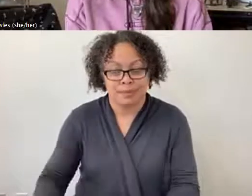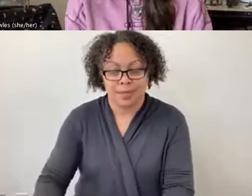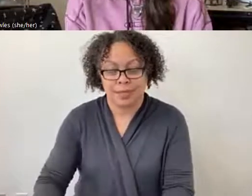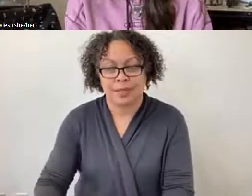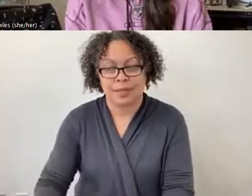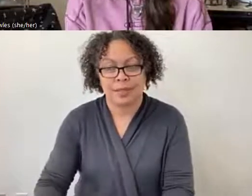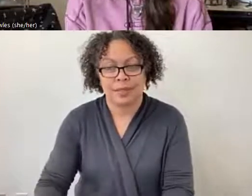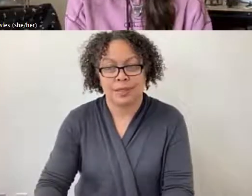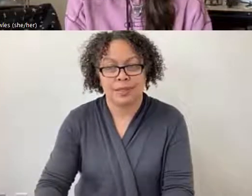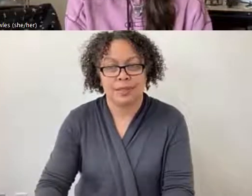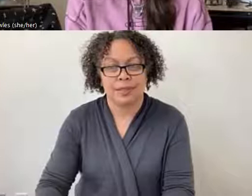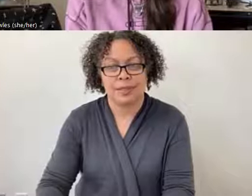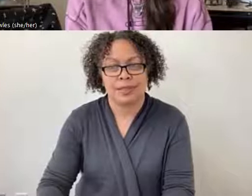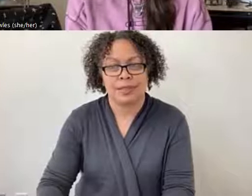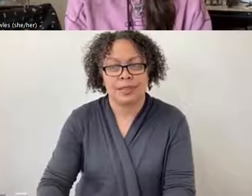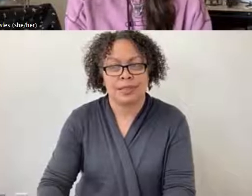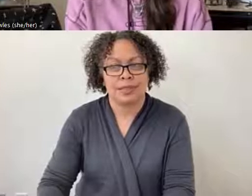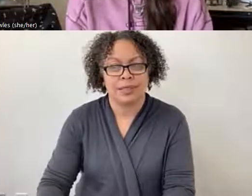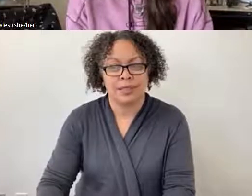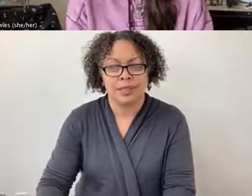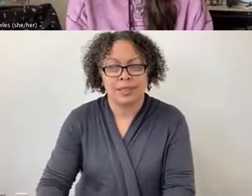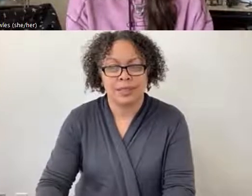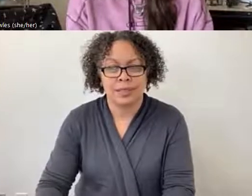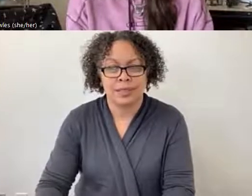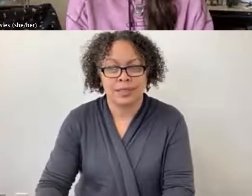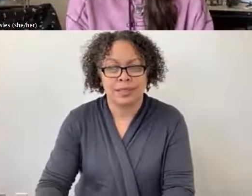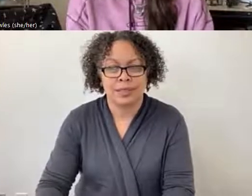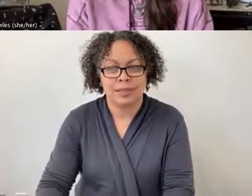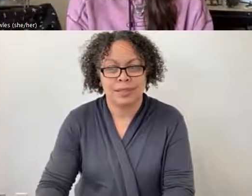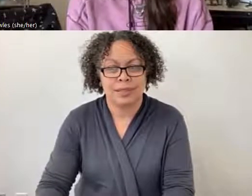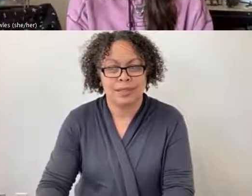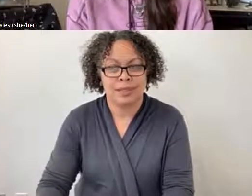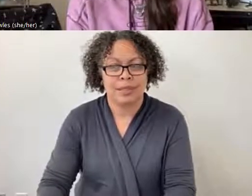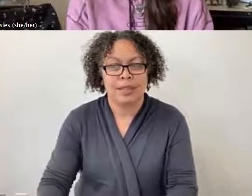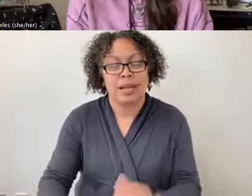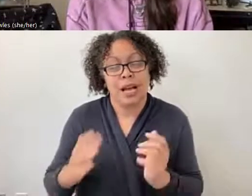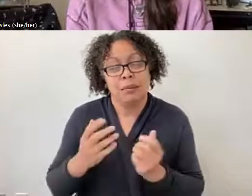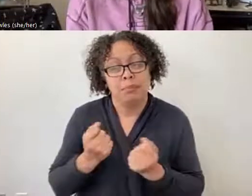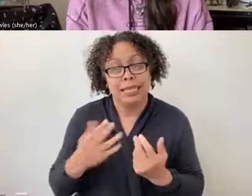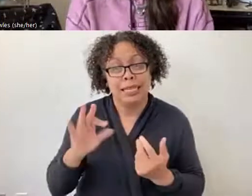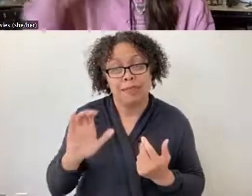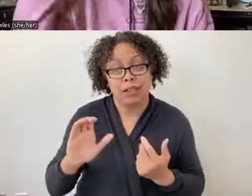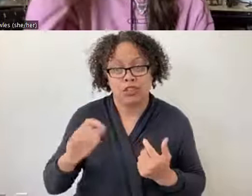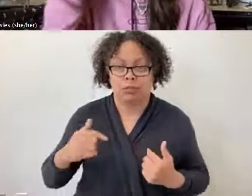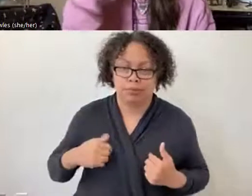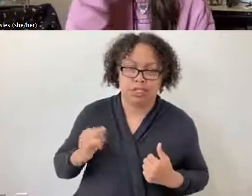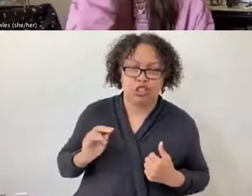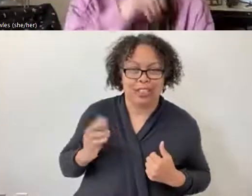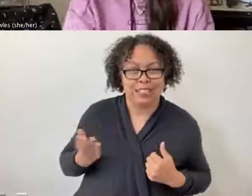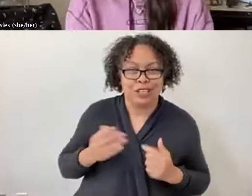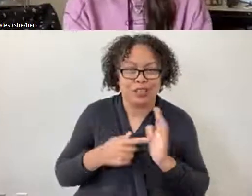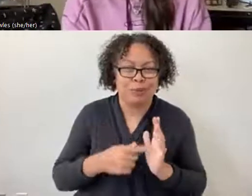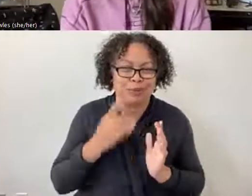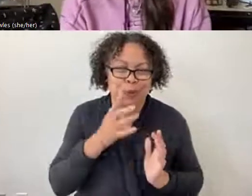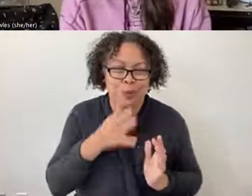a lot of faculty, even though you know, me and Jen are here representing for the ladies, but like there is